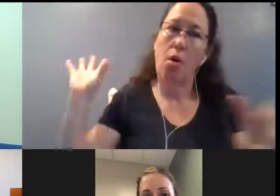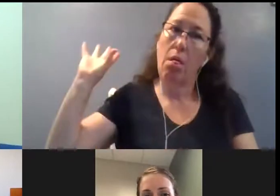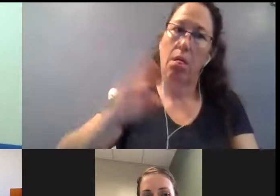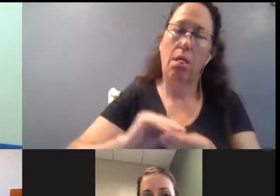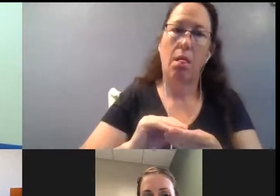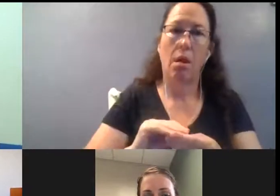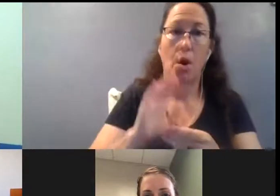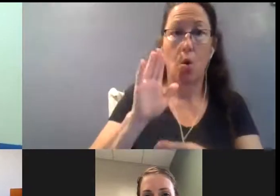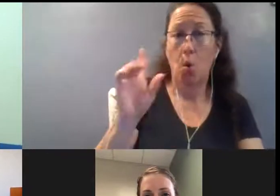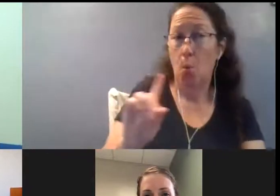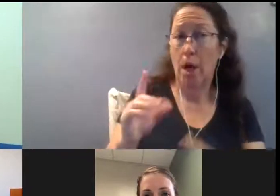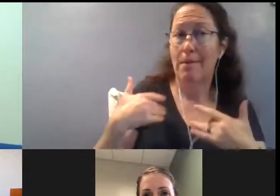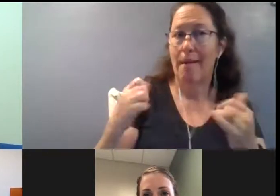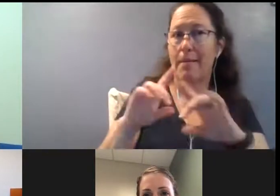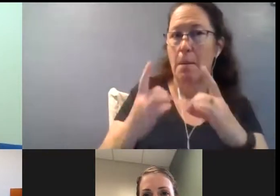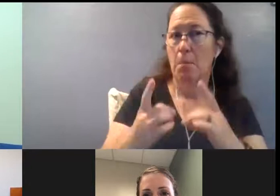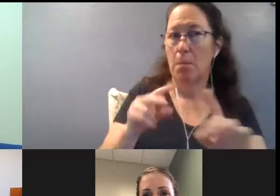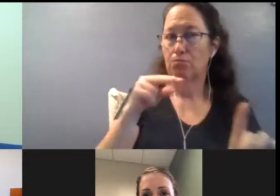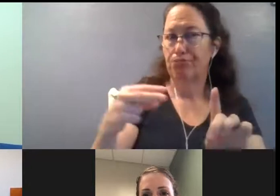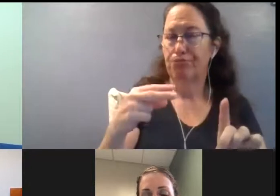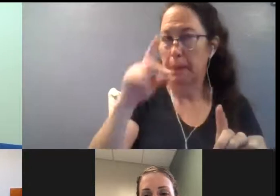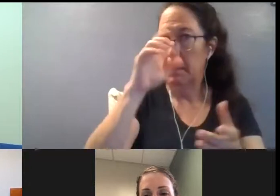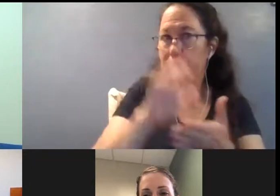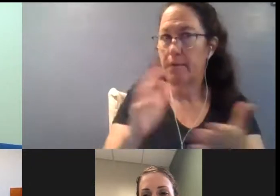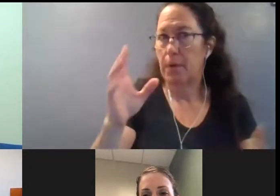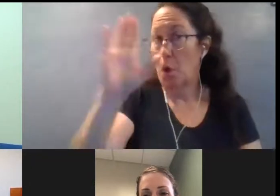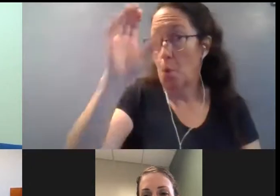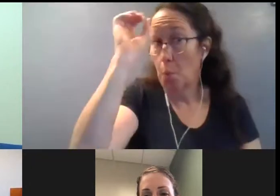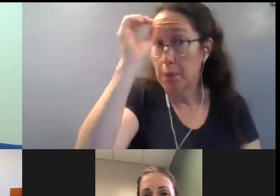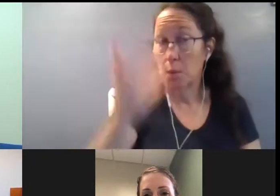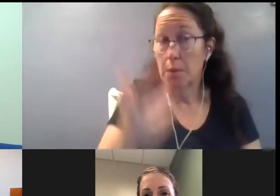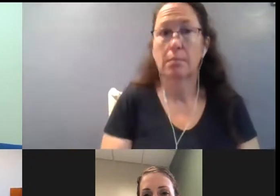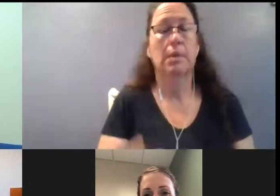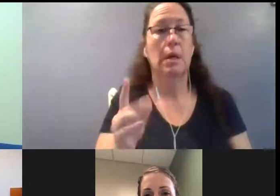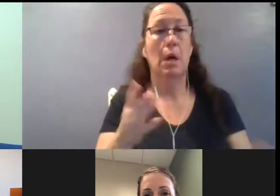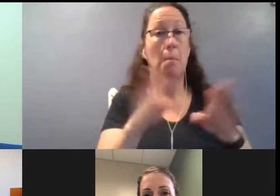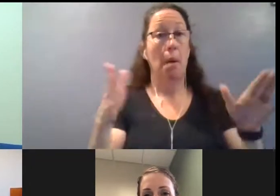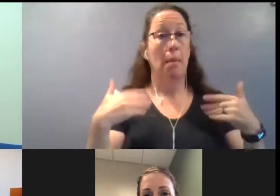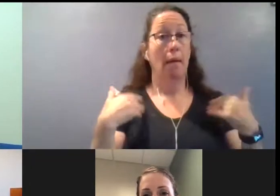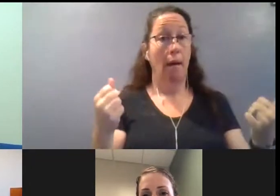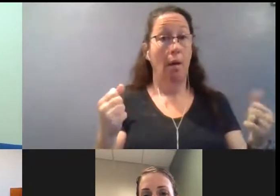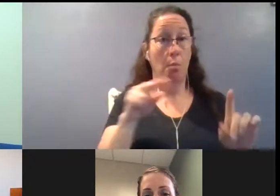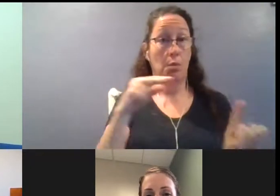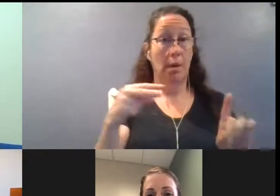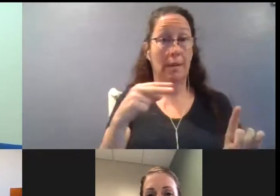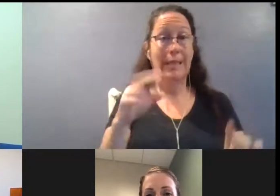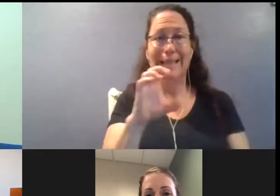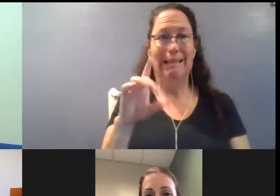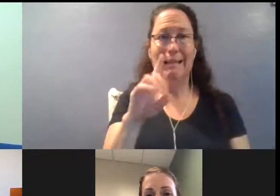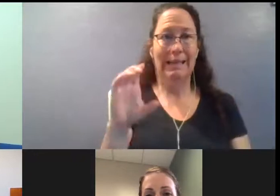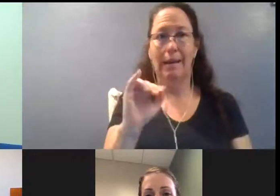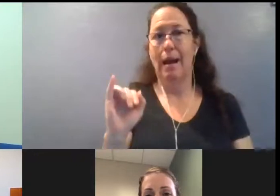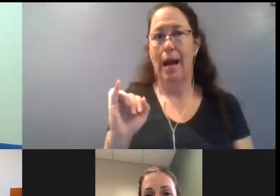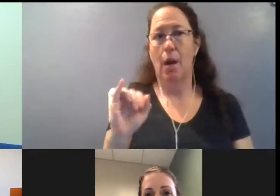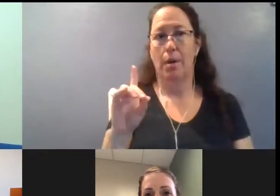does the health department stand on this issue? From a public health perspective, CDC and the Iowa Department of